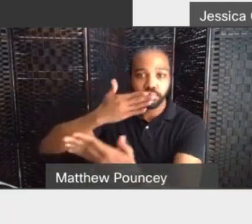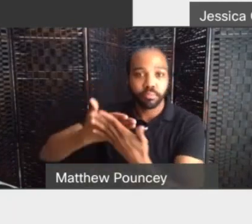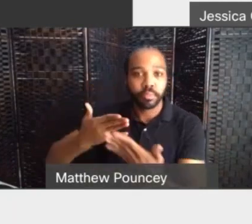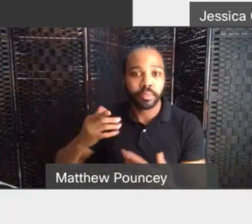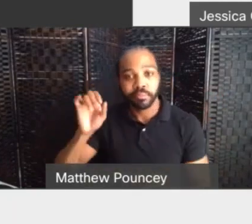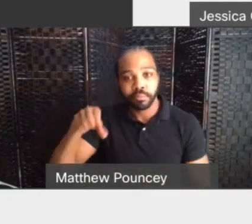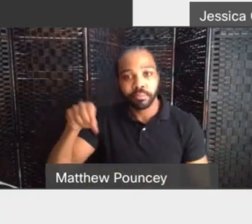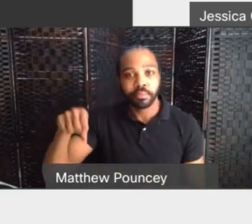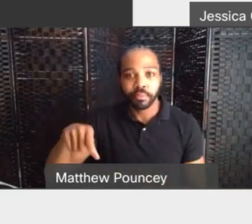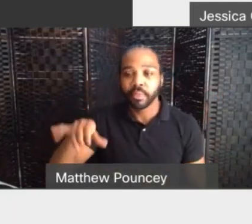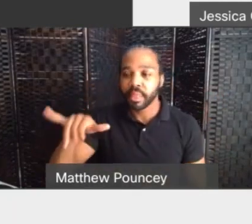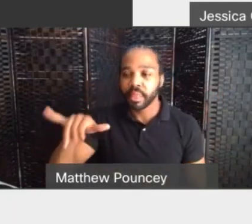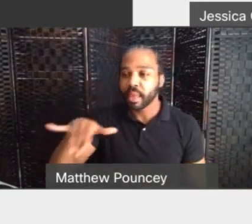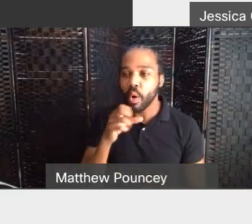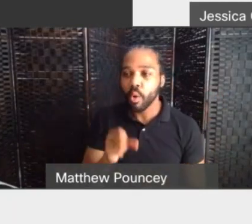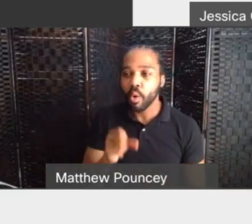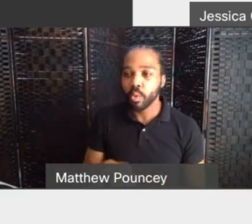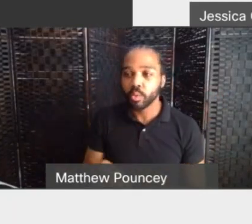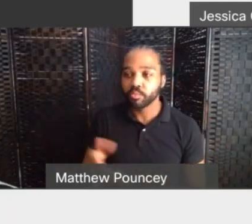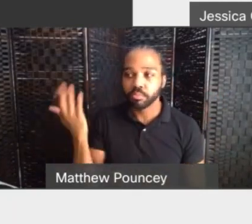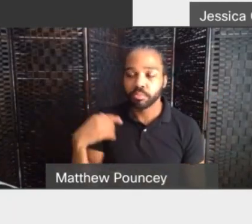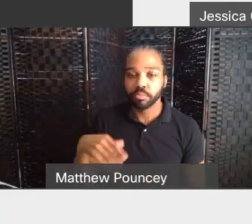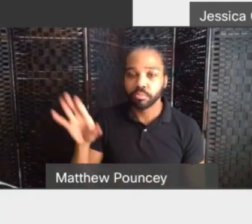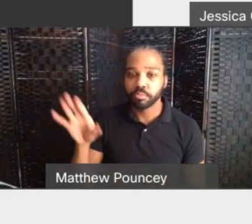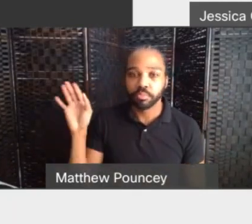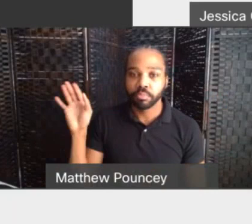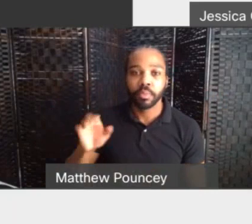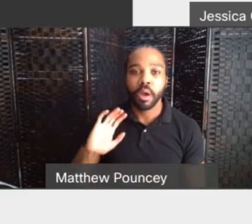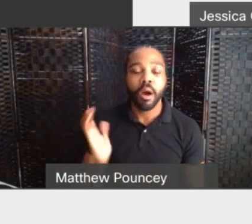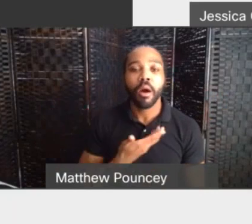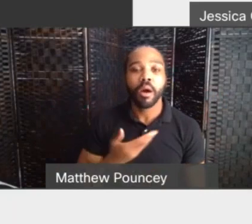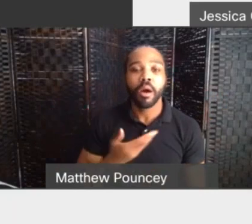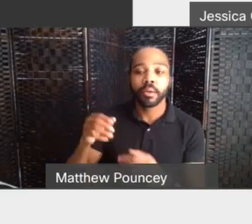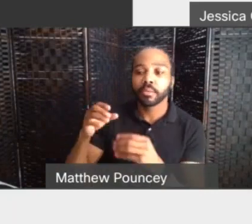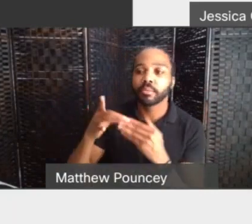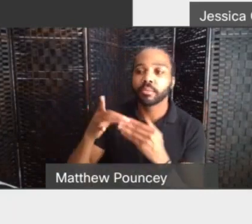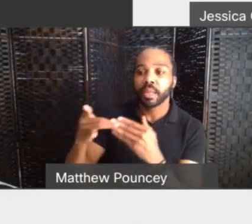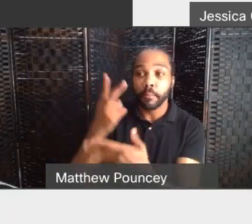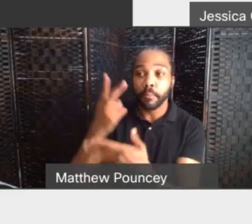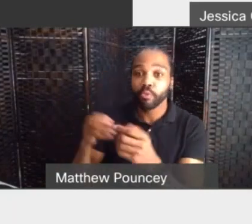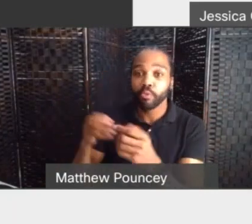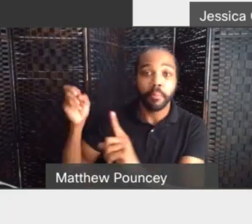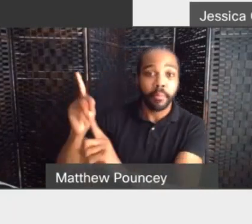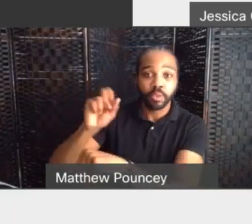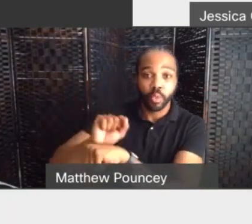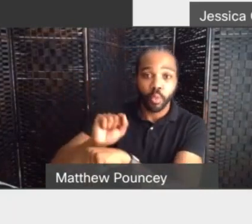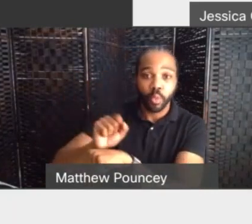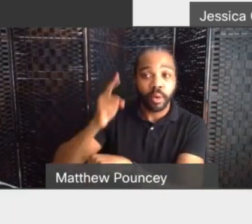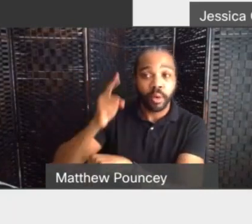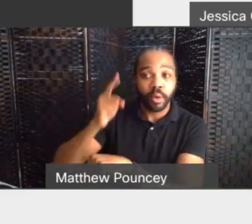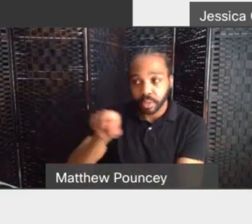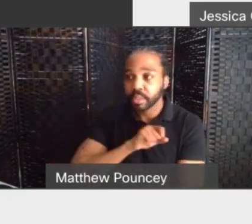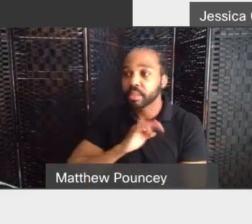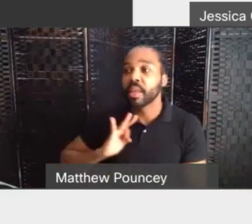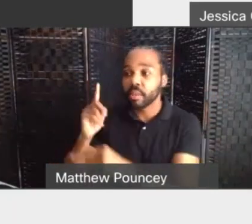is outdated guidance. Our guidance, both for return to work for staff that have been positive